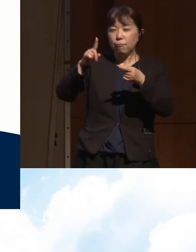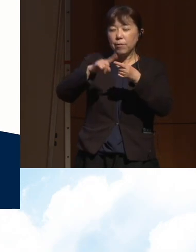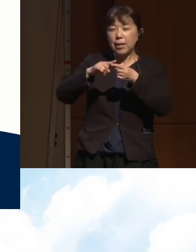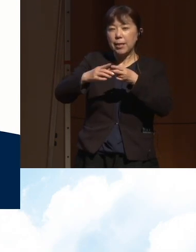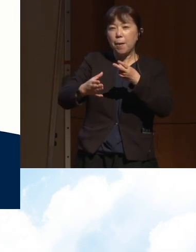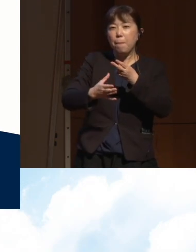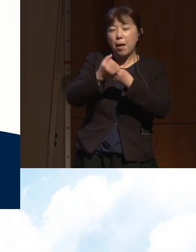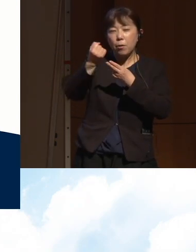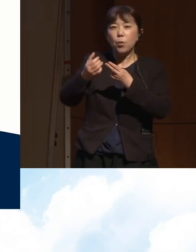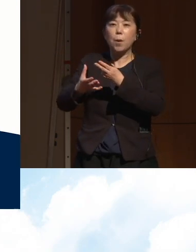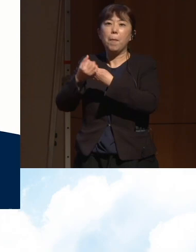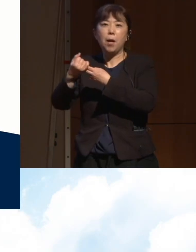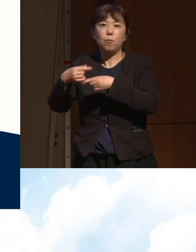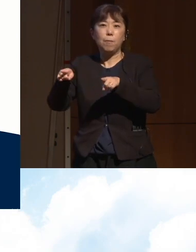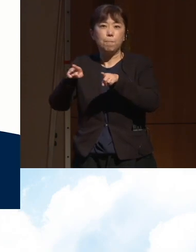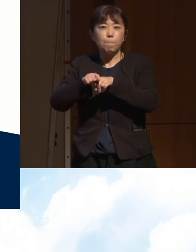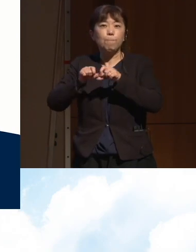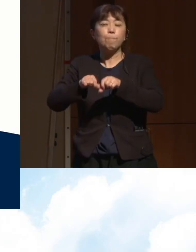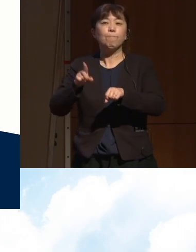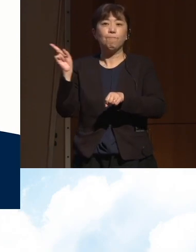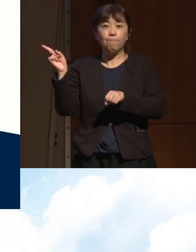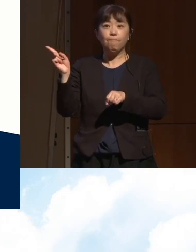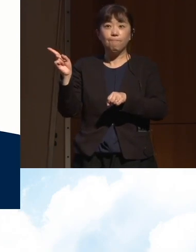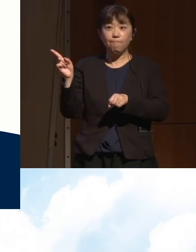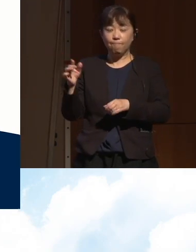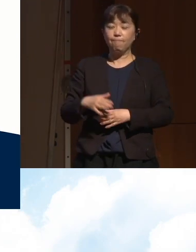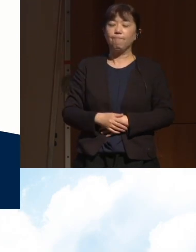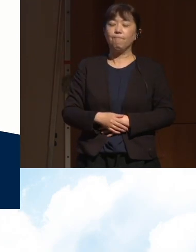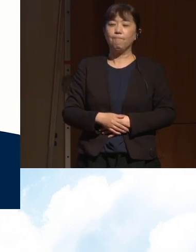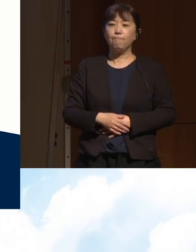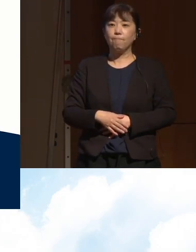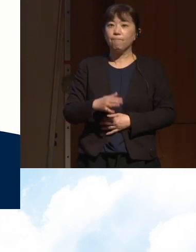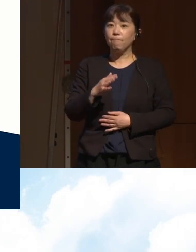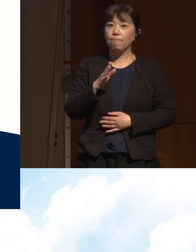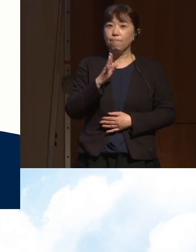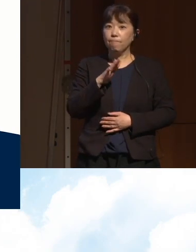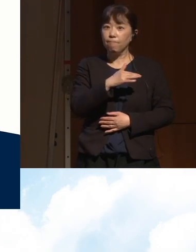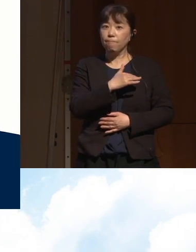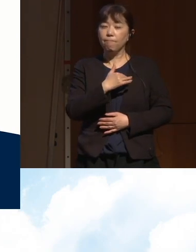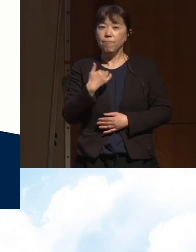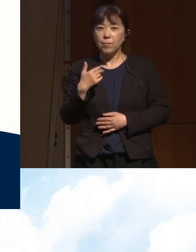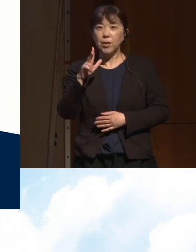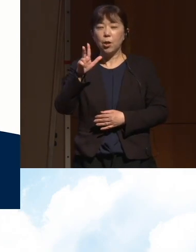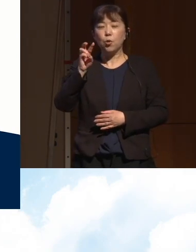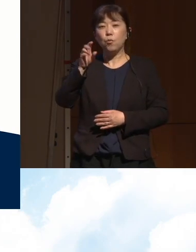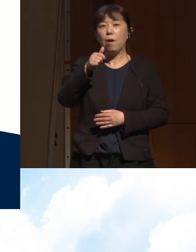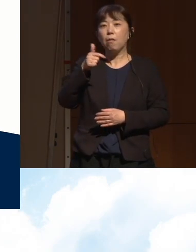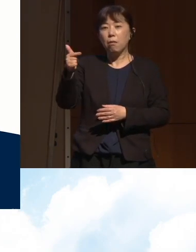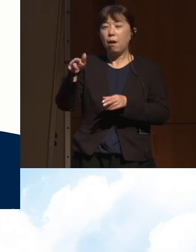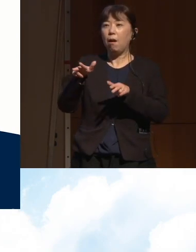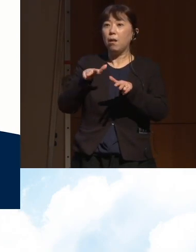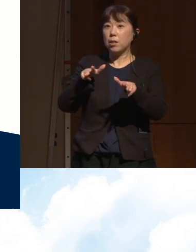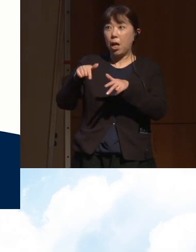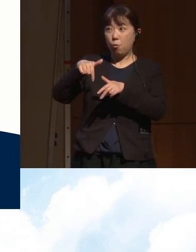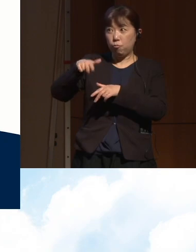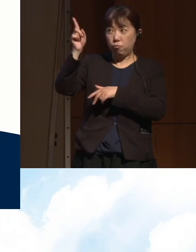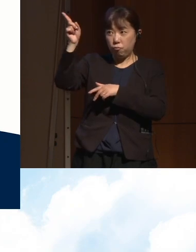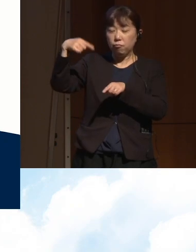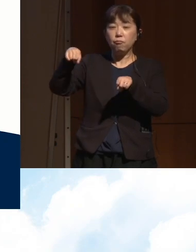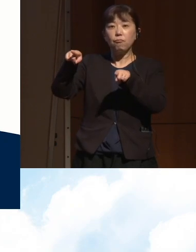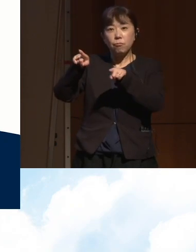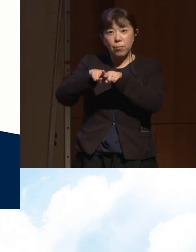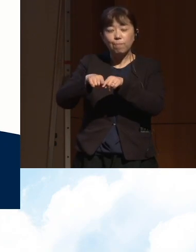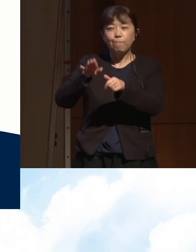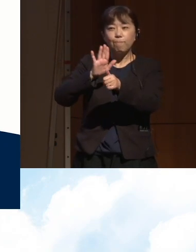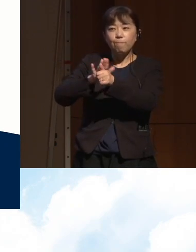an opportunity to actually work with the government of Rwanda using the 100 Days mission as a